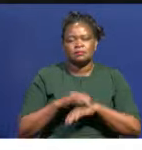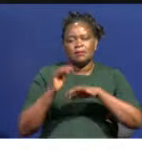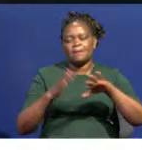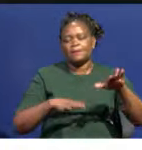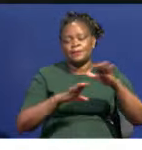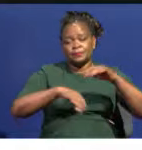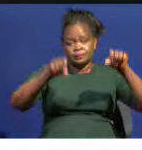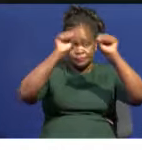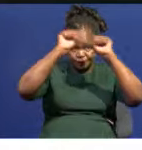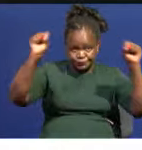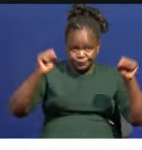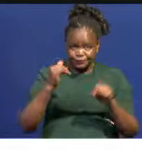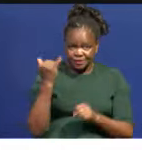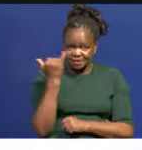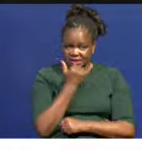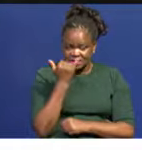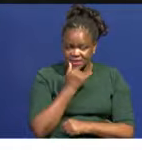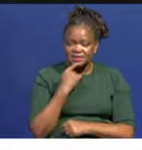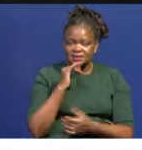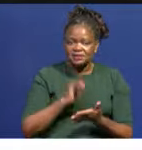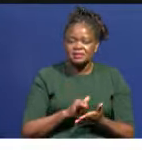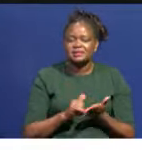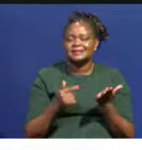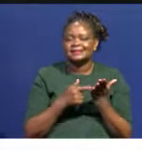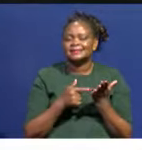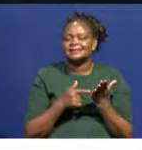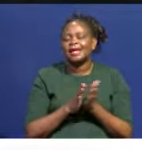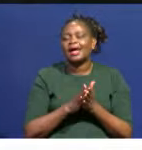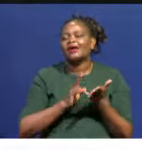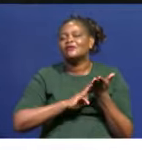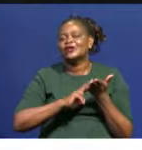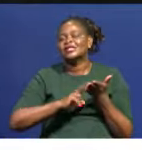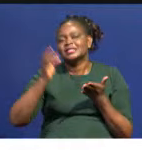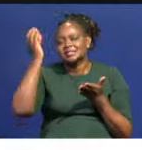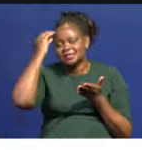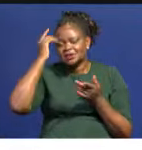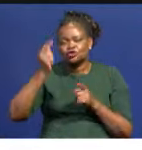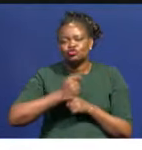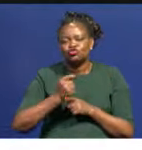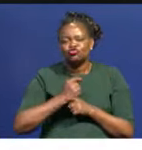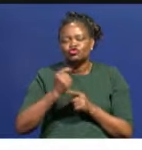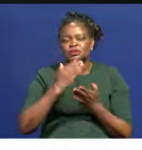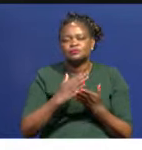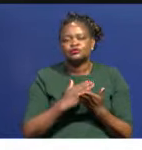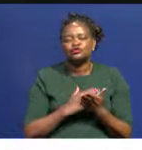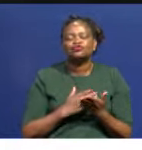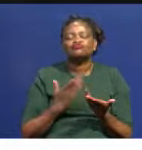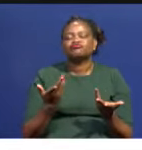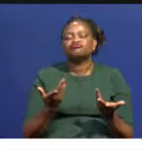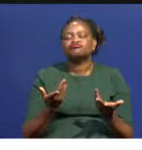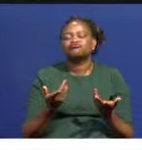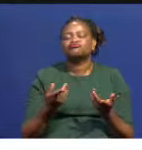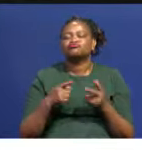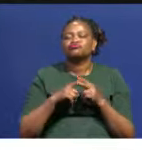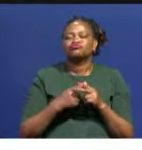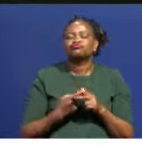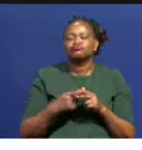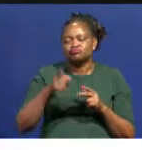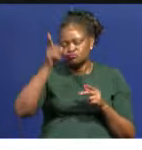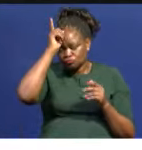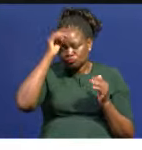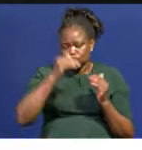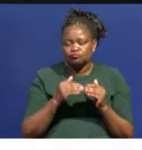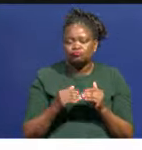Now, Deputy President Rigathi Gachagua says the technical and vocational education and training program being rolled out at the grassroots